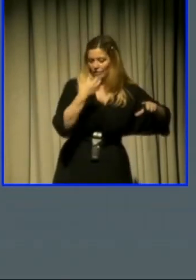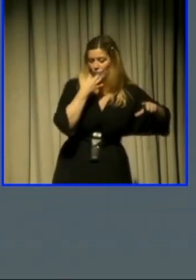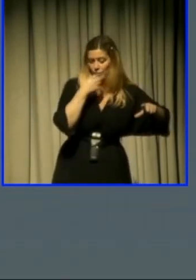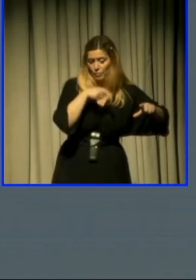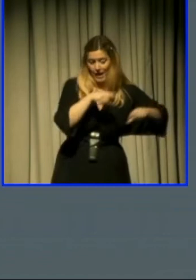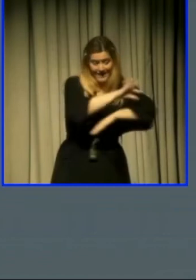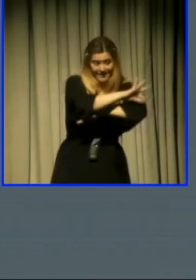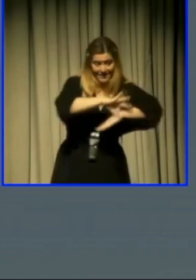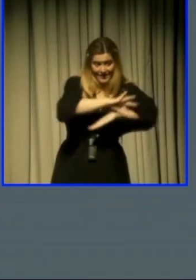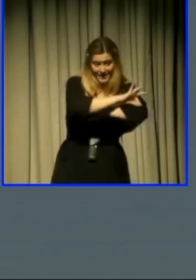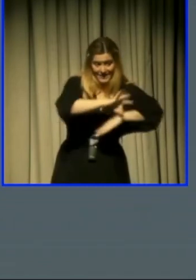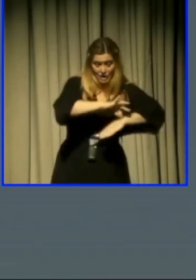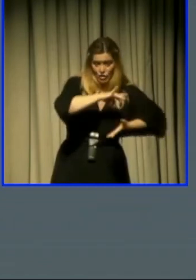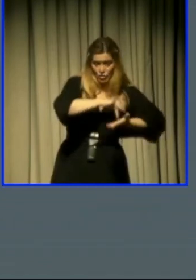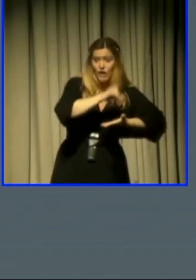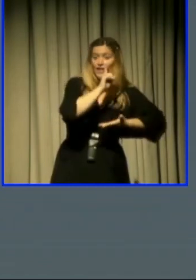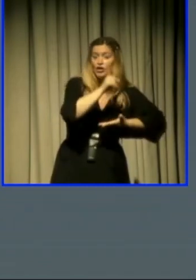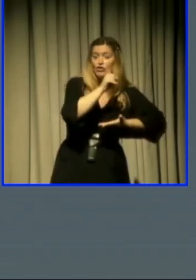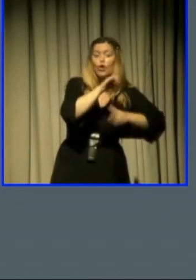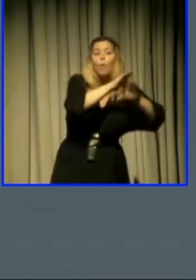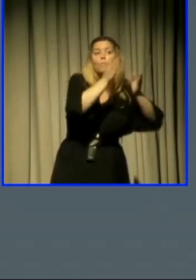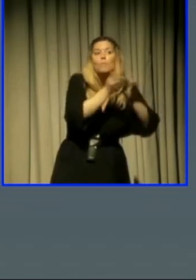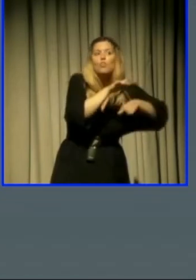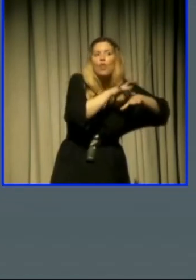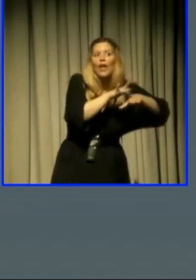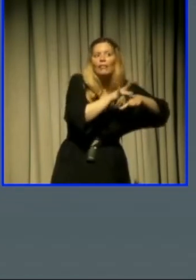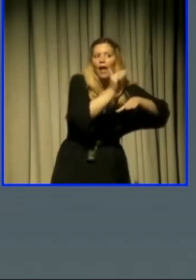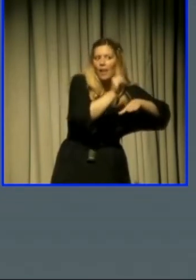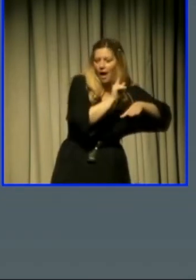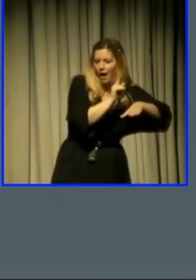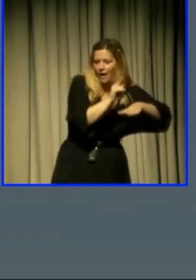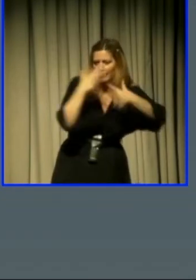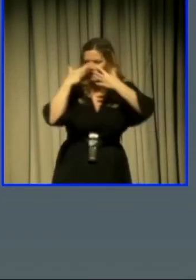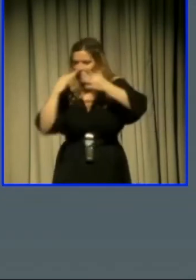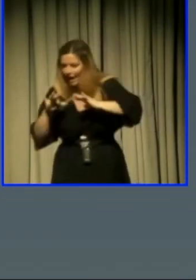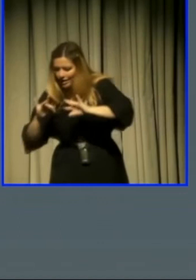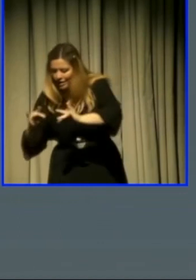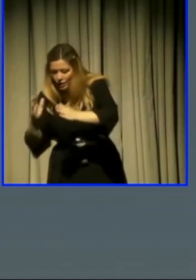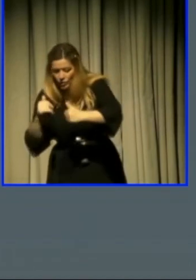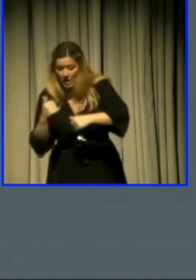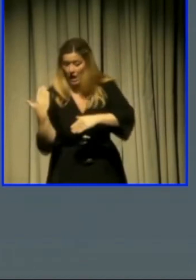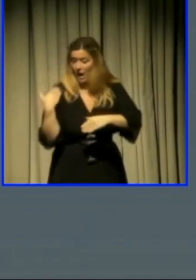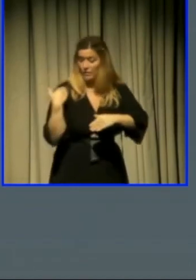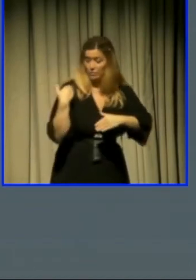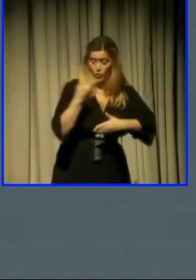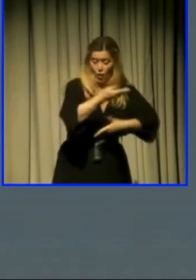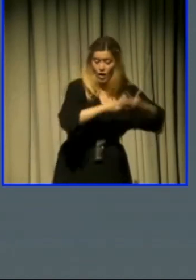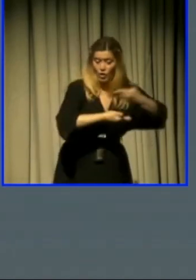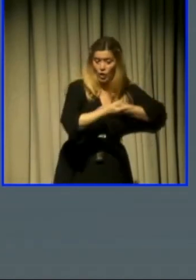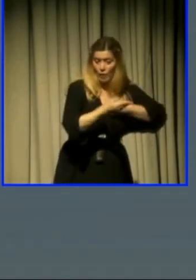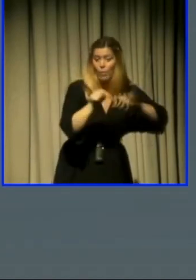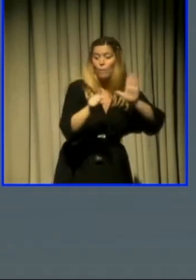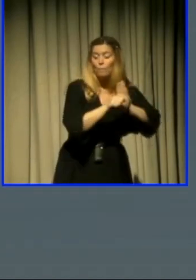in the digital world. And they recently collaborated with Puma on this fashion collection that you